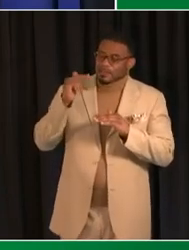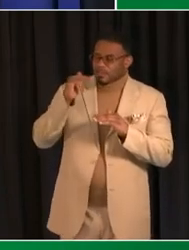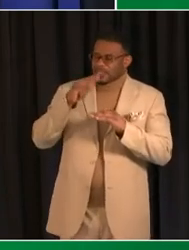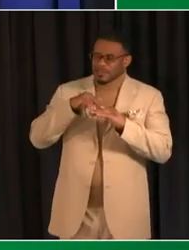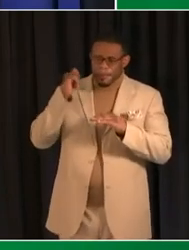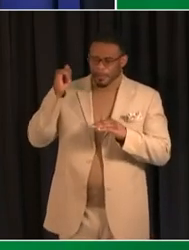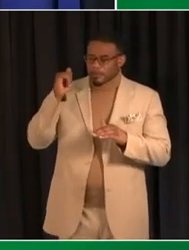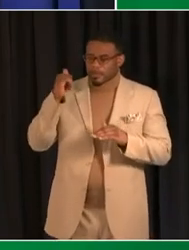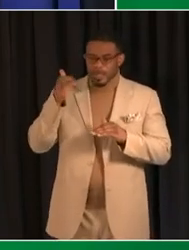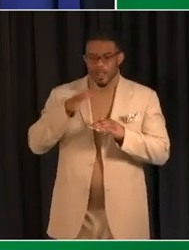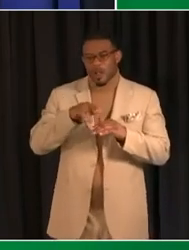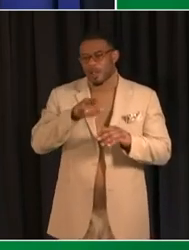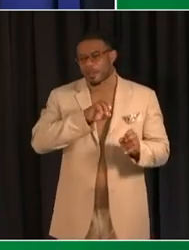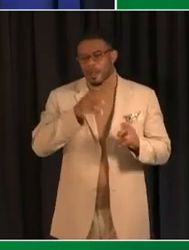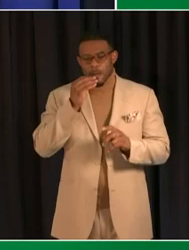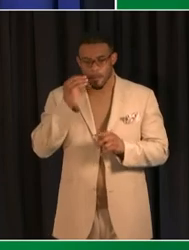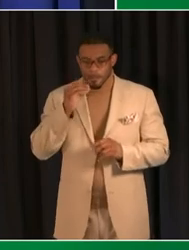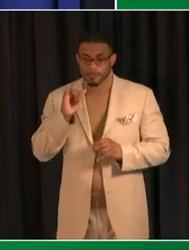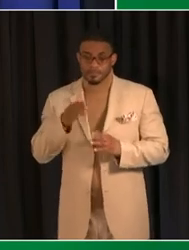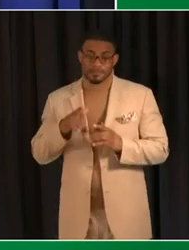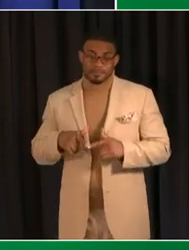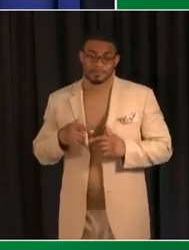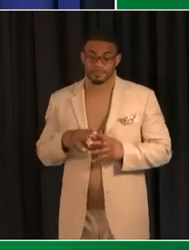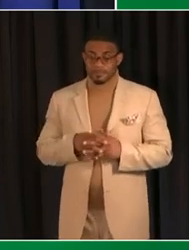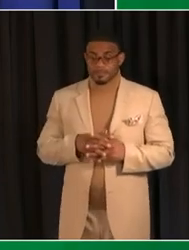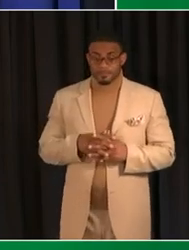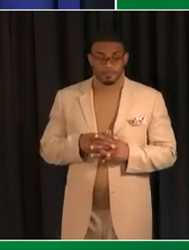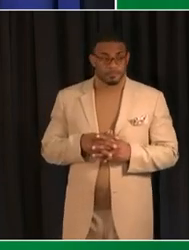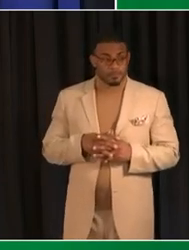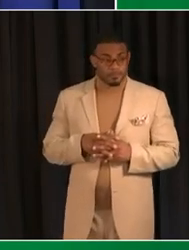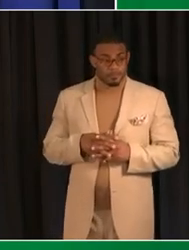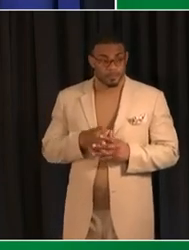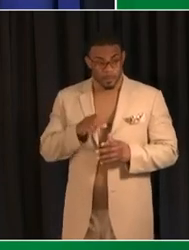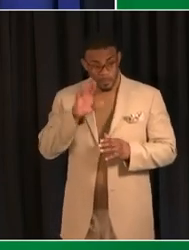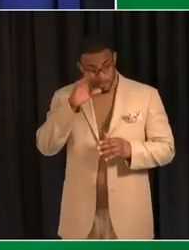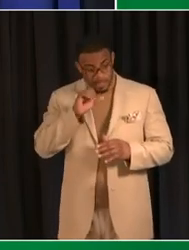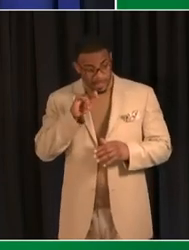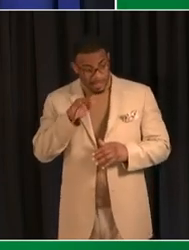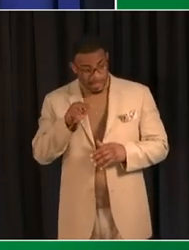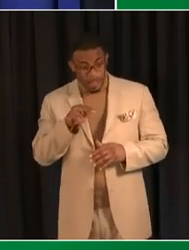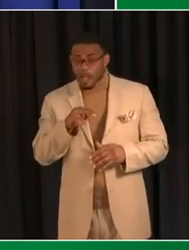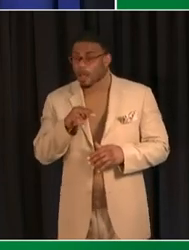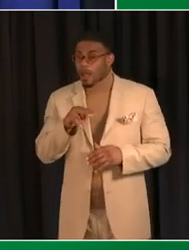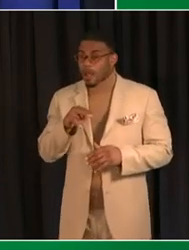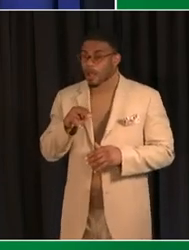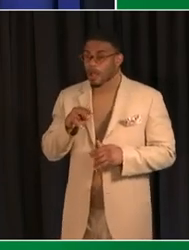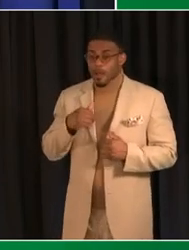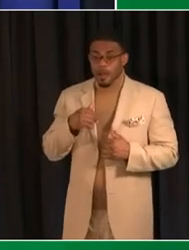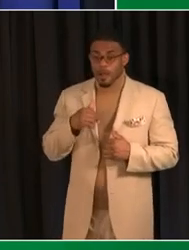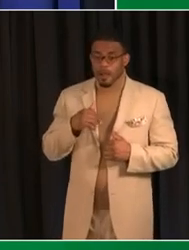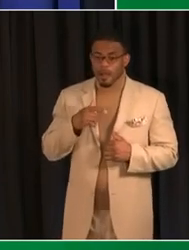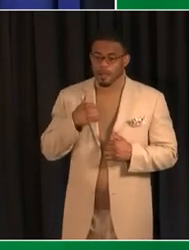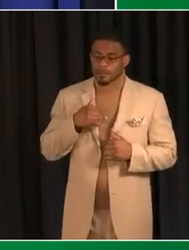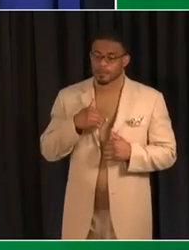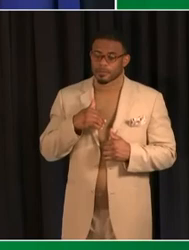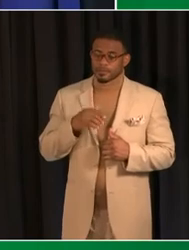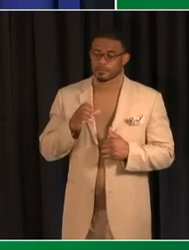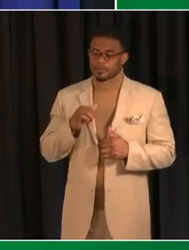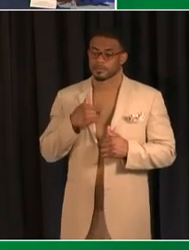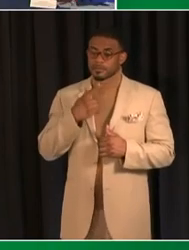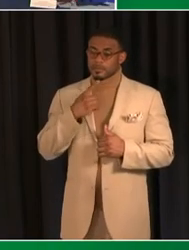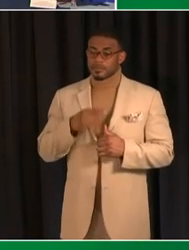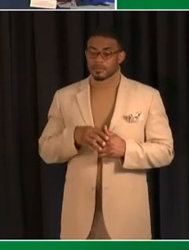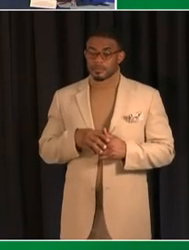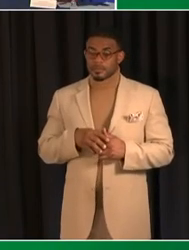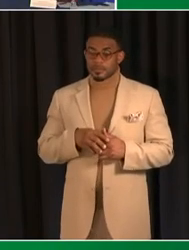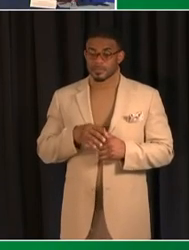to be able to create and do and thrive. Great. And your guess, Allison? Oh, I'm going to be conservative.